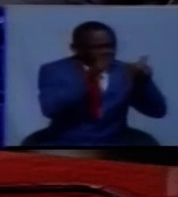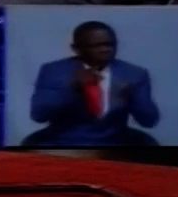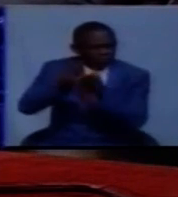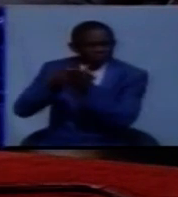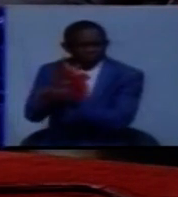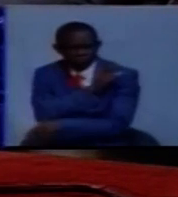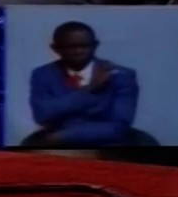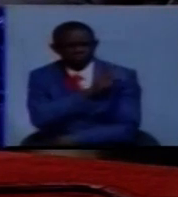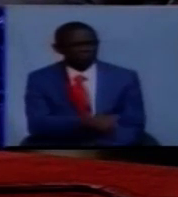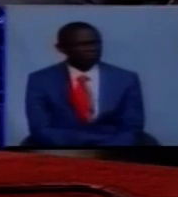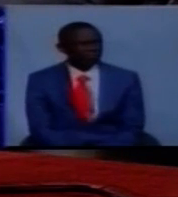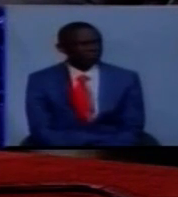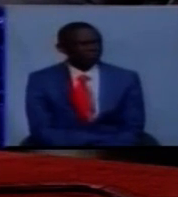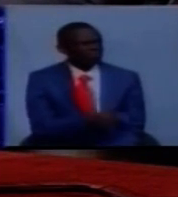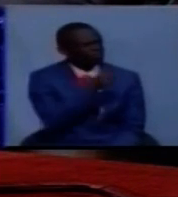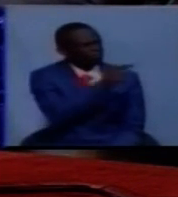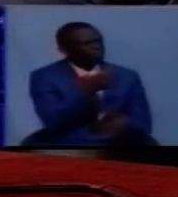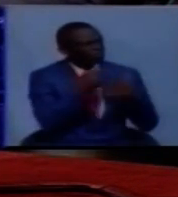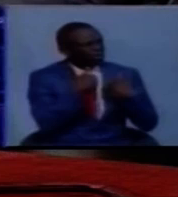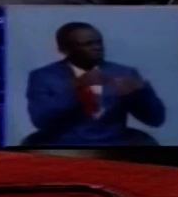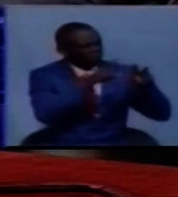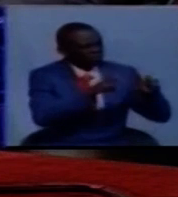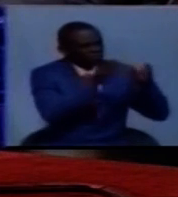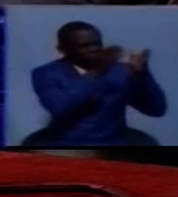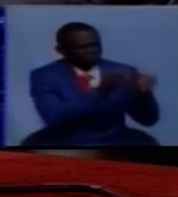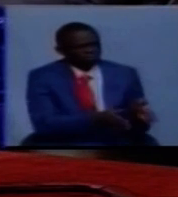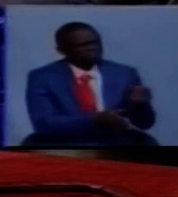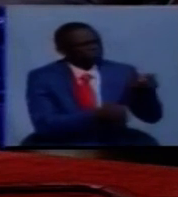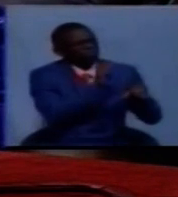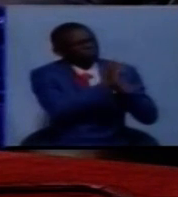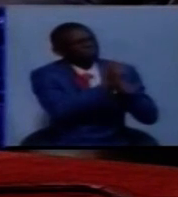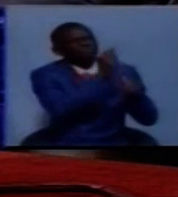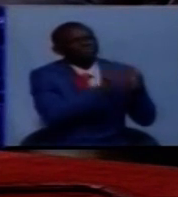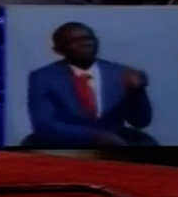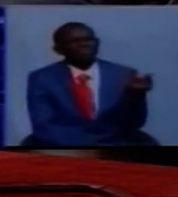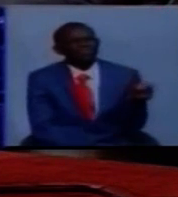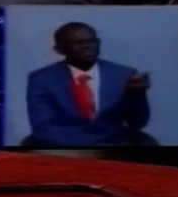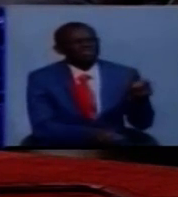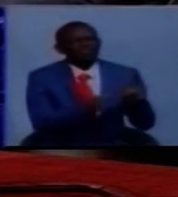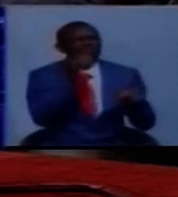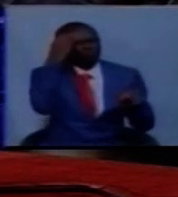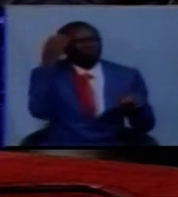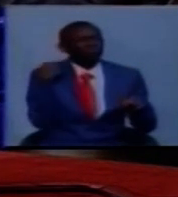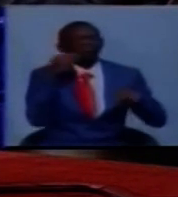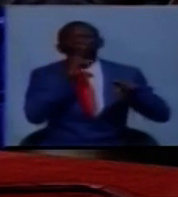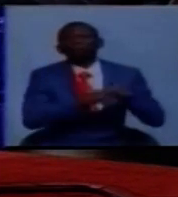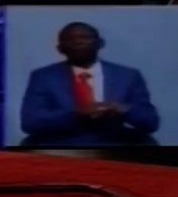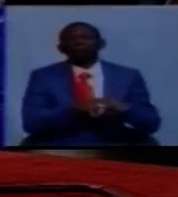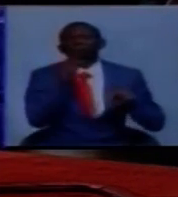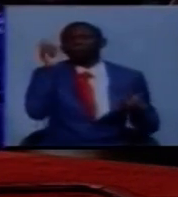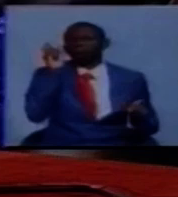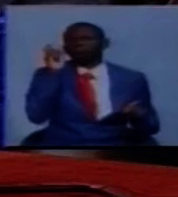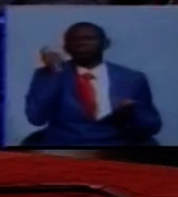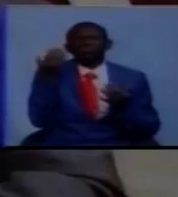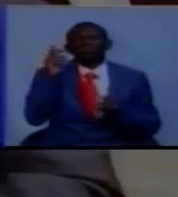offices and wait for somebody to alert them? Do they have a scheduled timetable where they have to visit companies? Well, occasionally they have